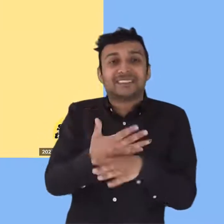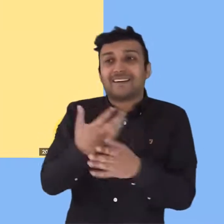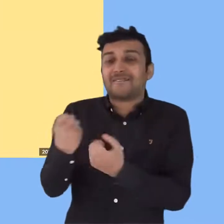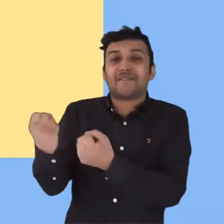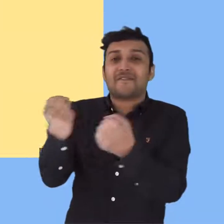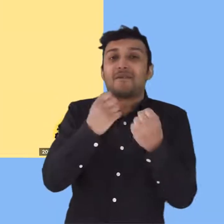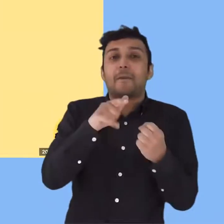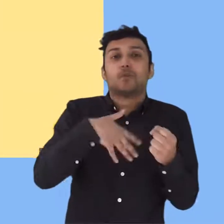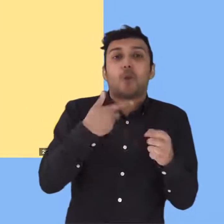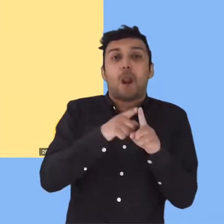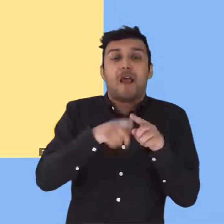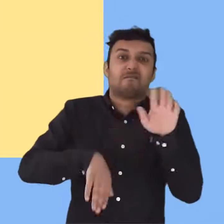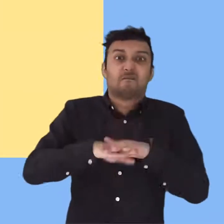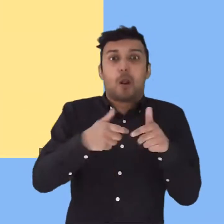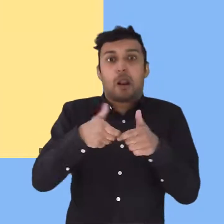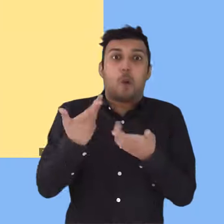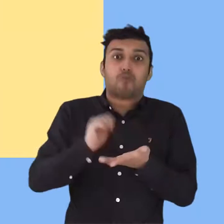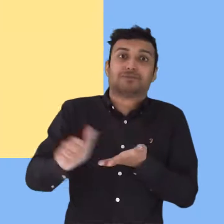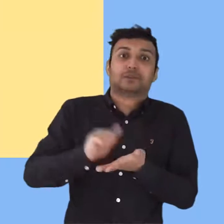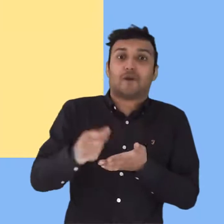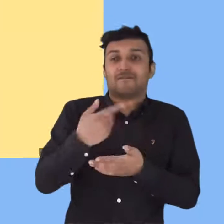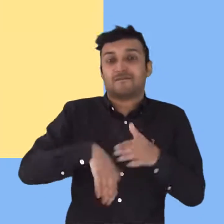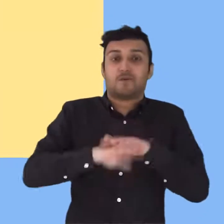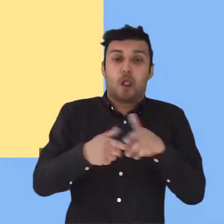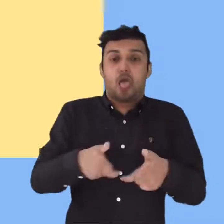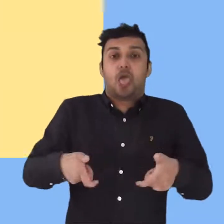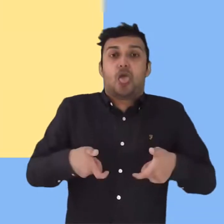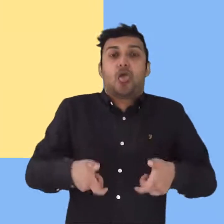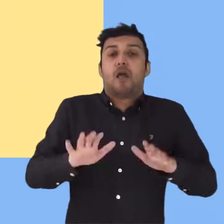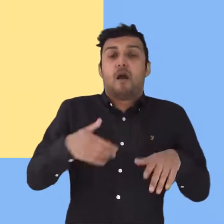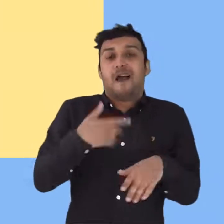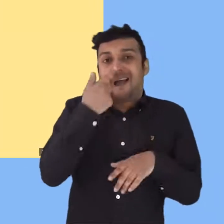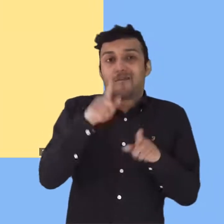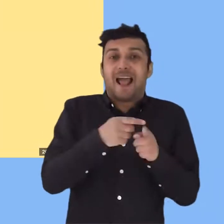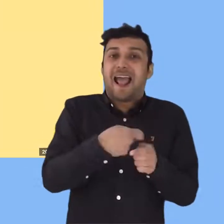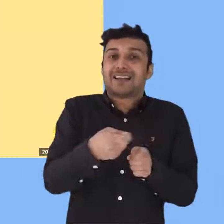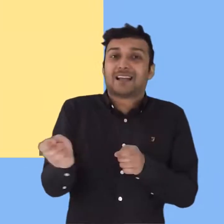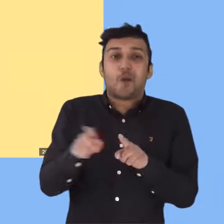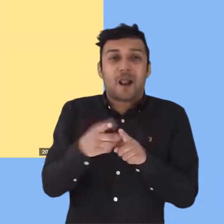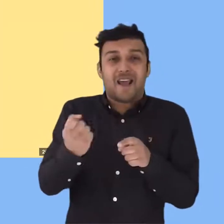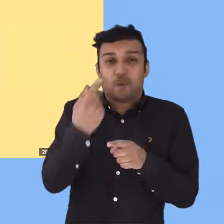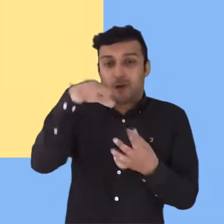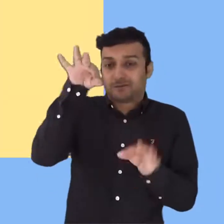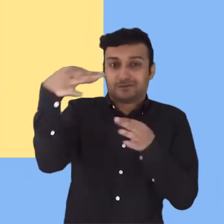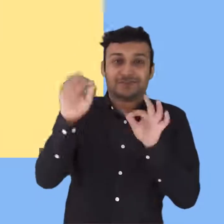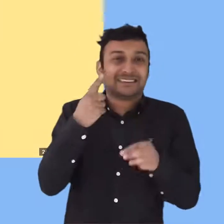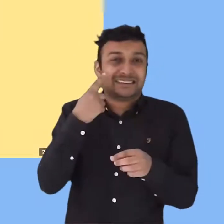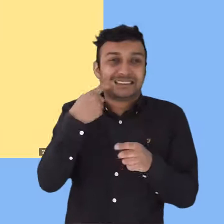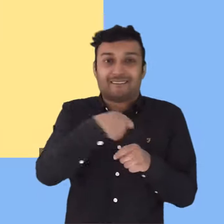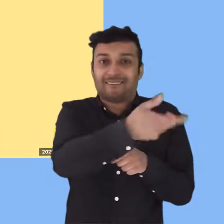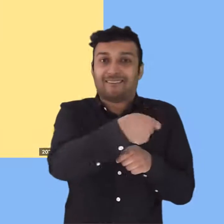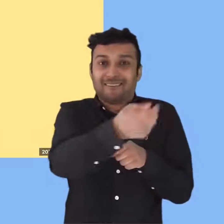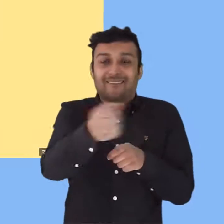want to give them a whole booklet or print out a whole booklet, they have just handouts as well in lots of different languages. So you can